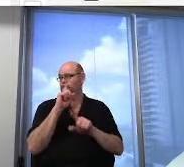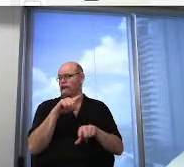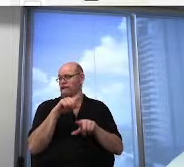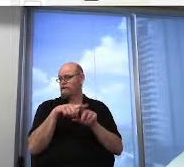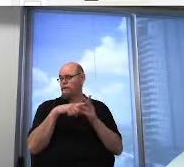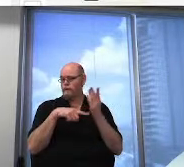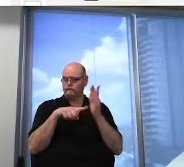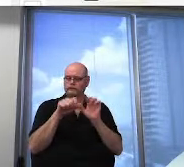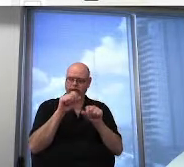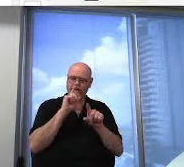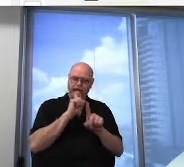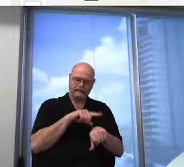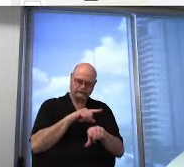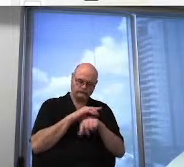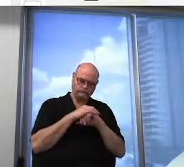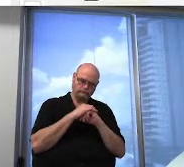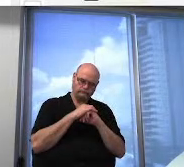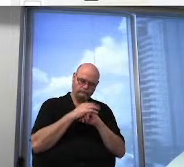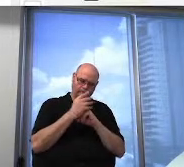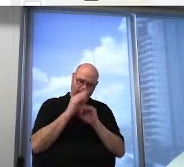I-